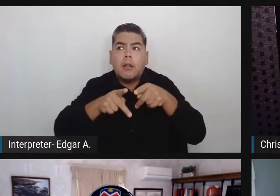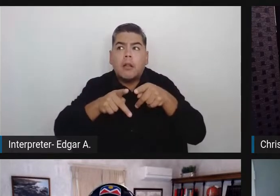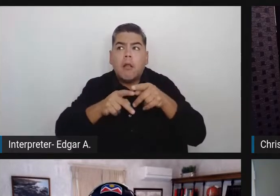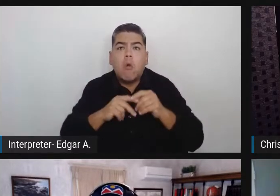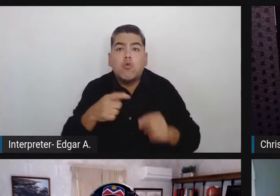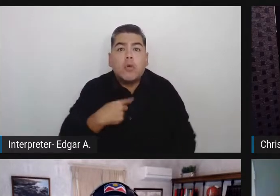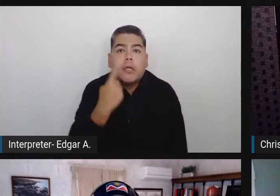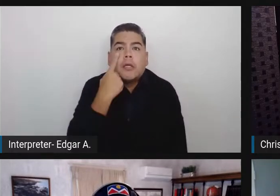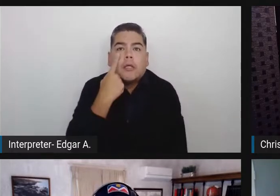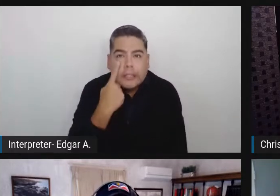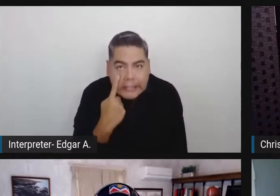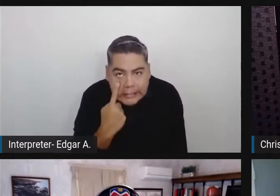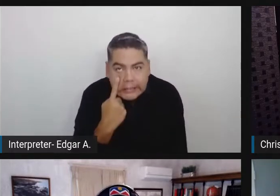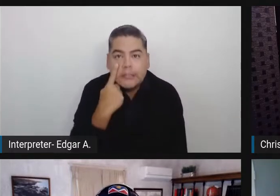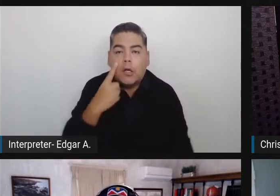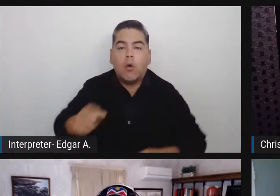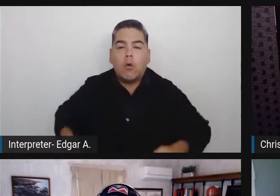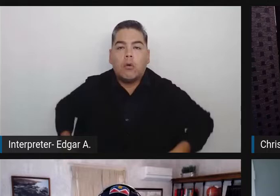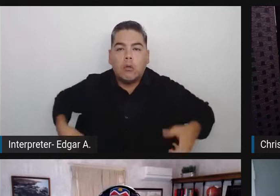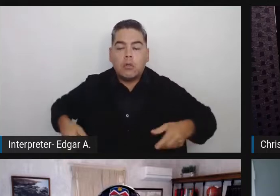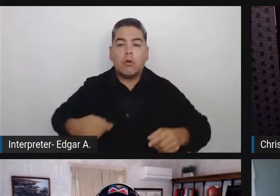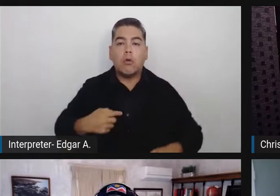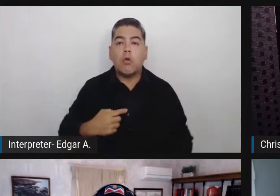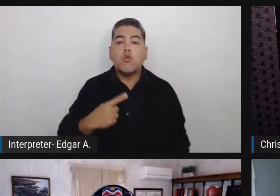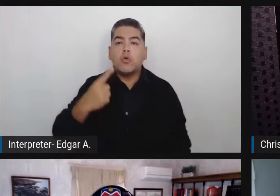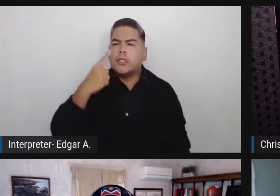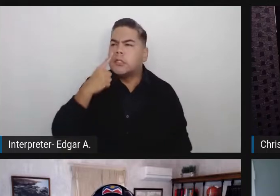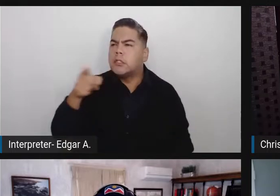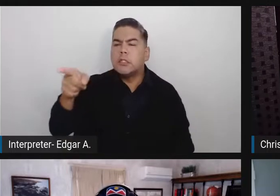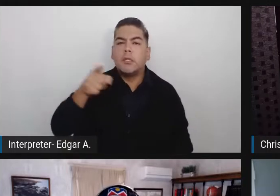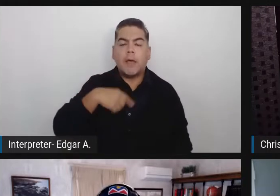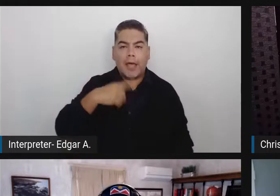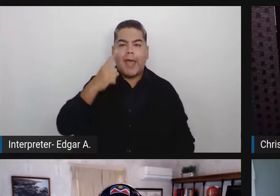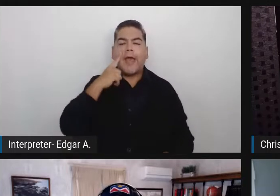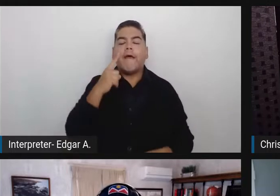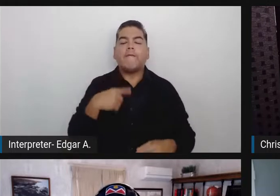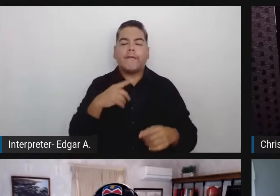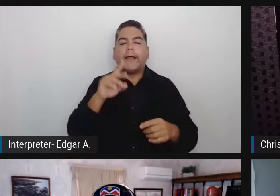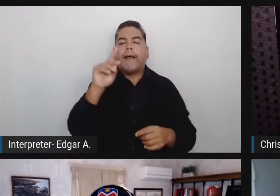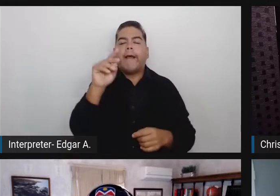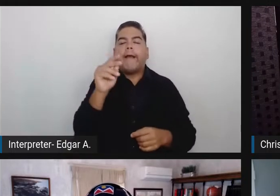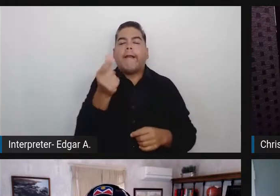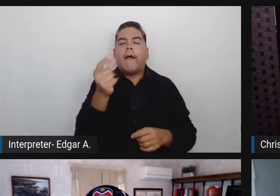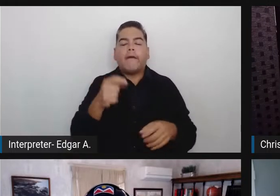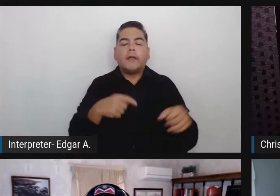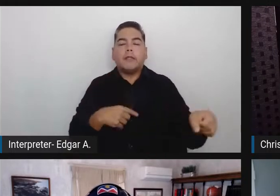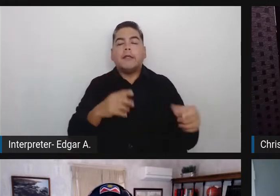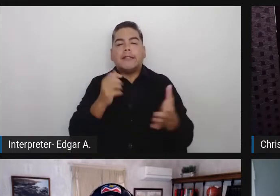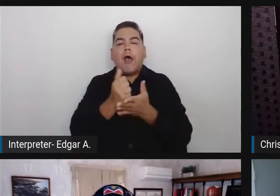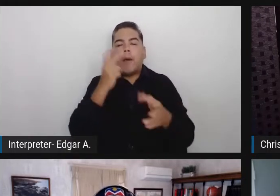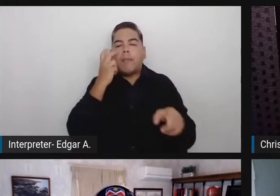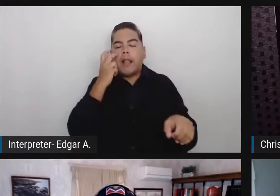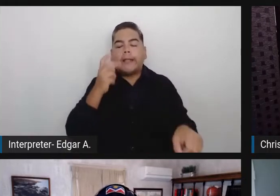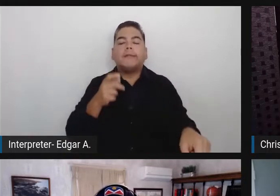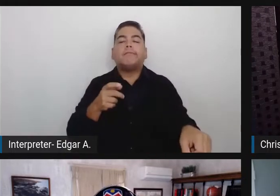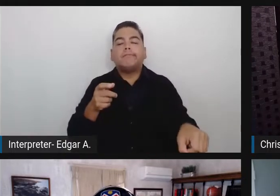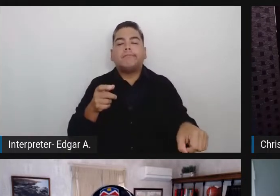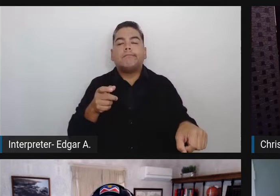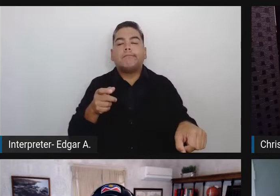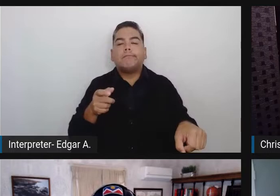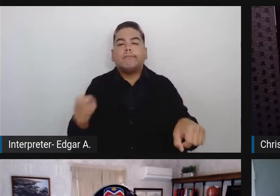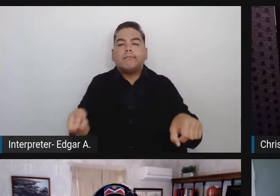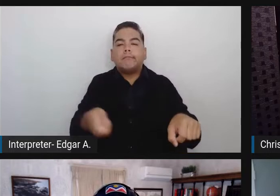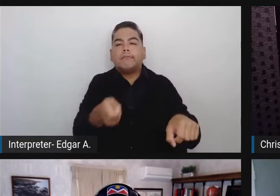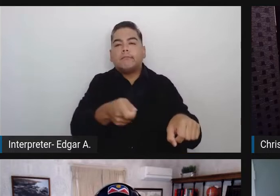in a wheelchair, right? We can see if somebody is walking with a seeing eye dog, but we don't see the people that are coming to the websites. And so I